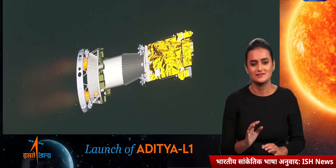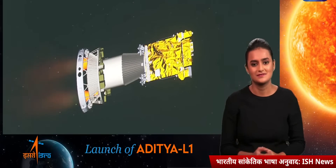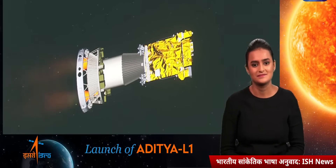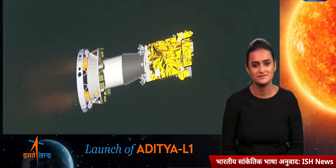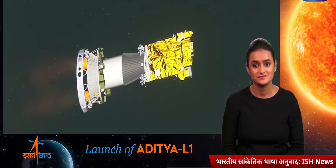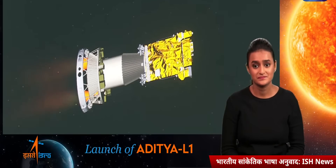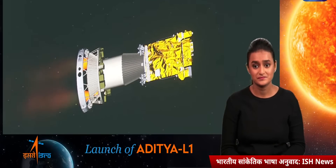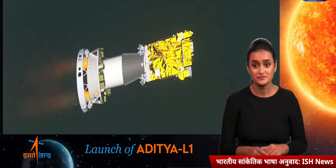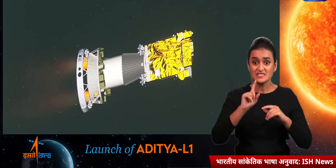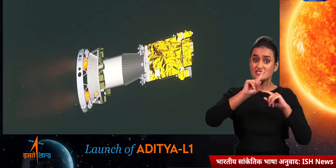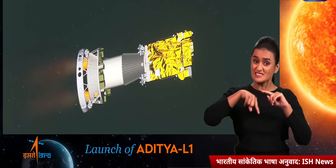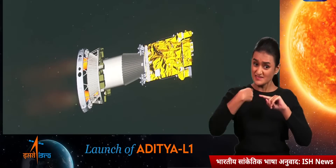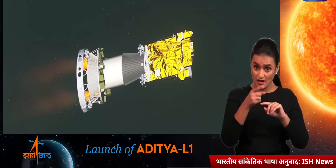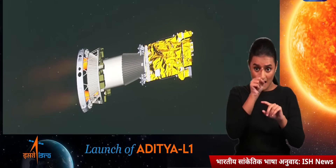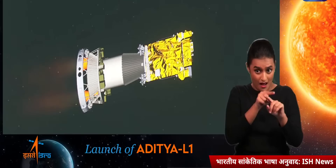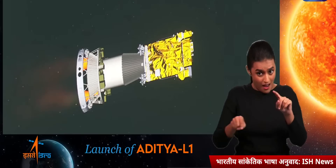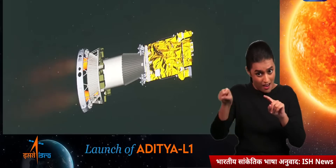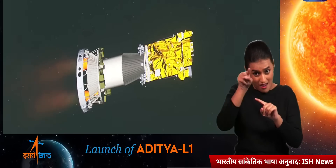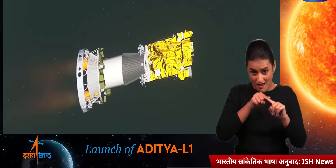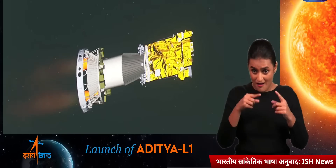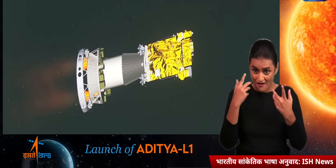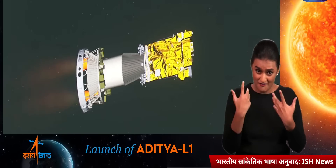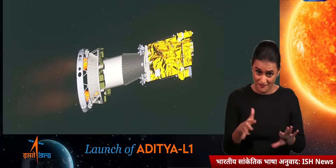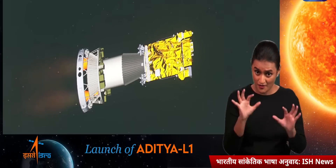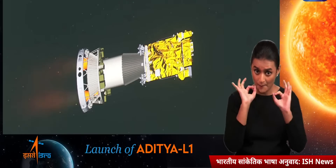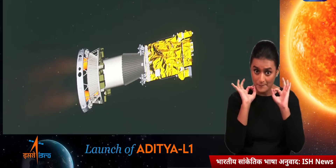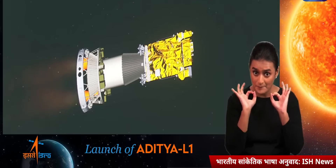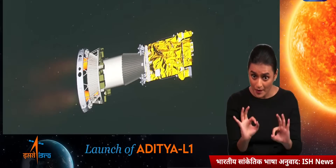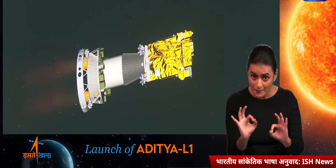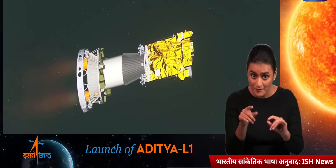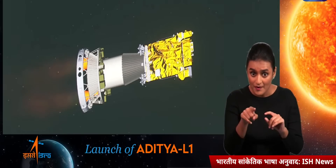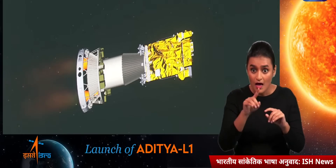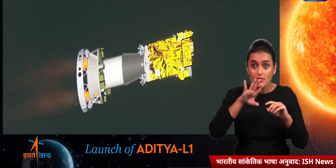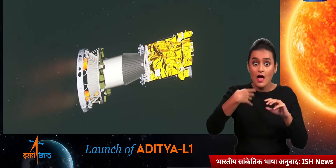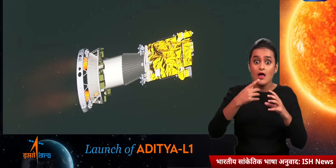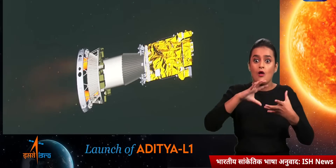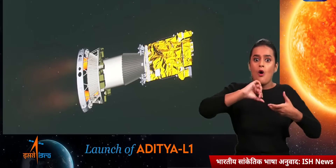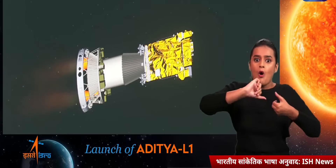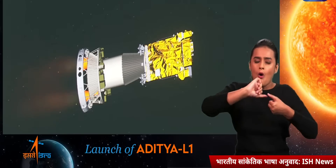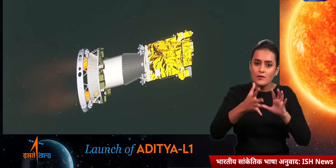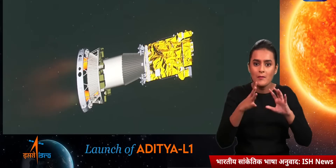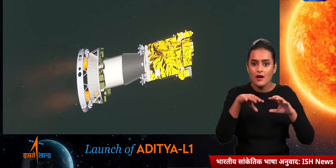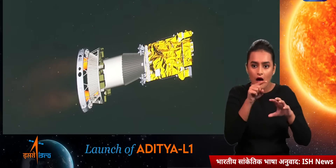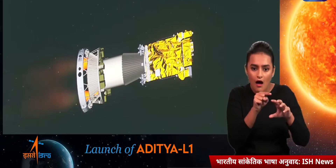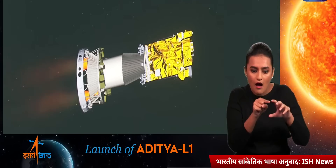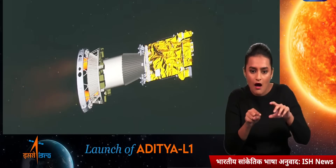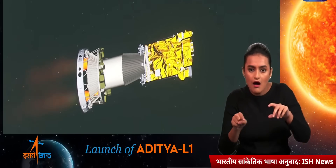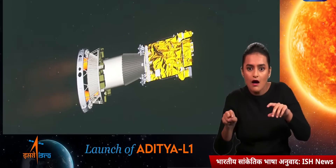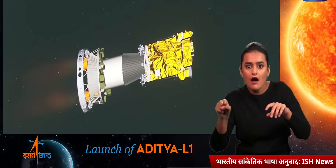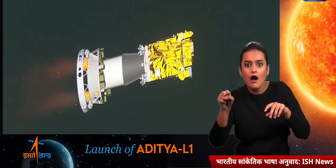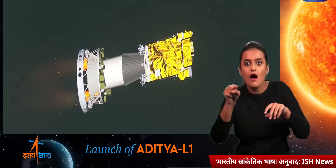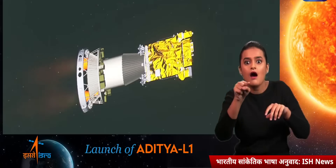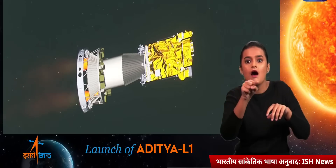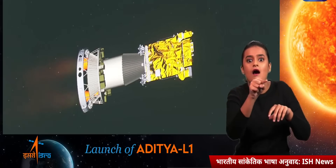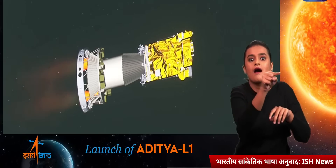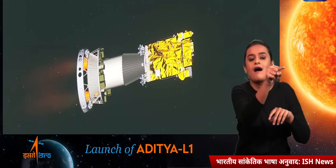After ascertaining the normalcy of the craft, its systems, payloads, and the orbital parameters,